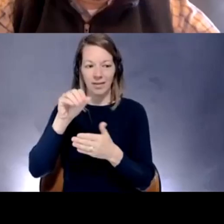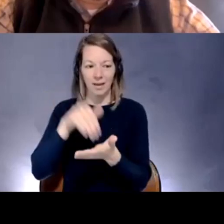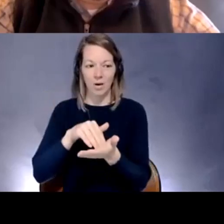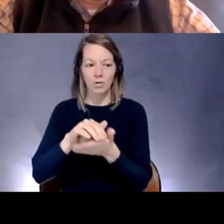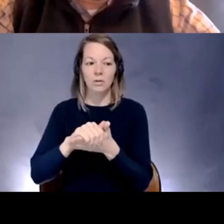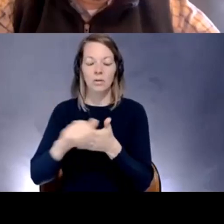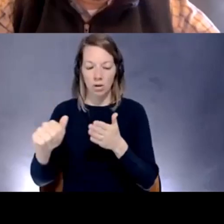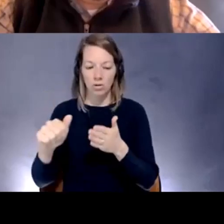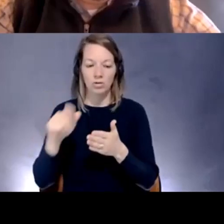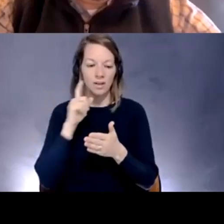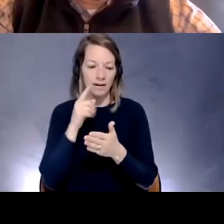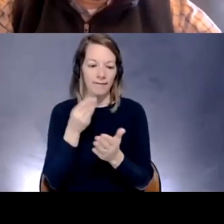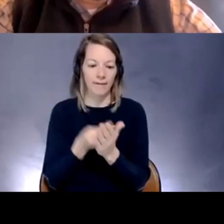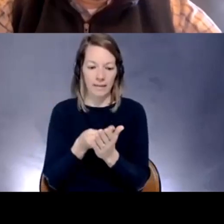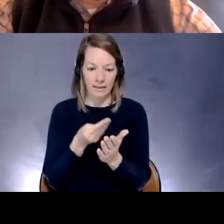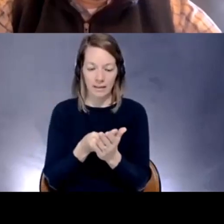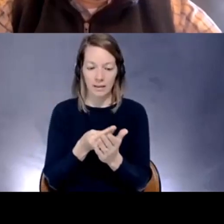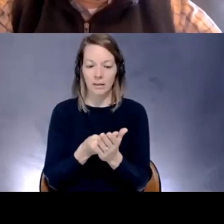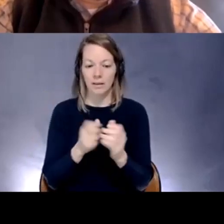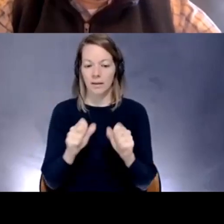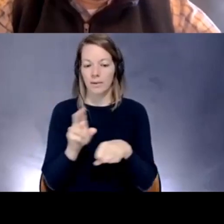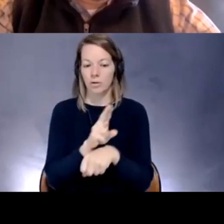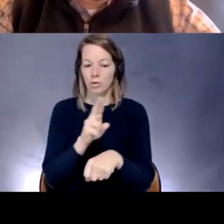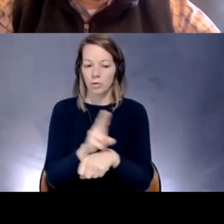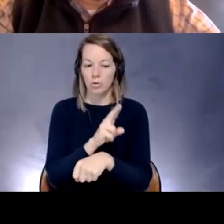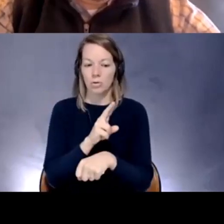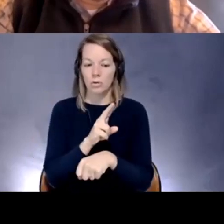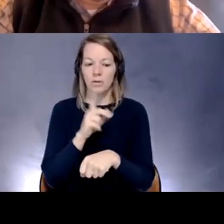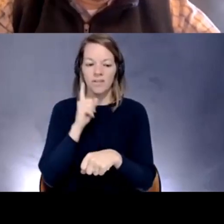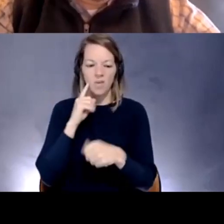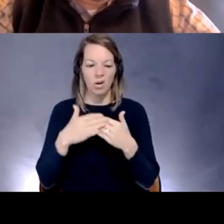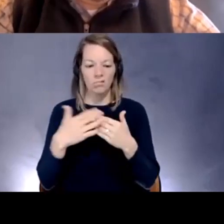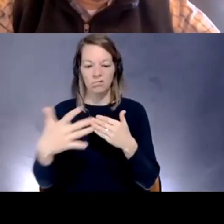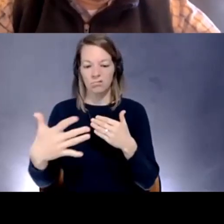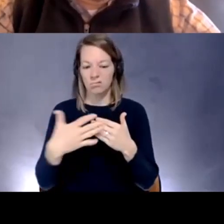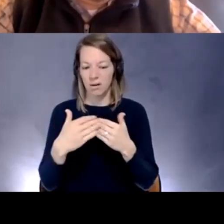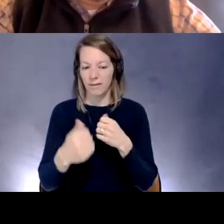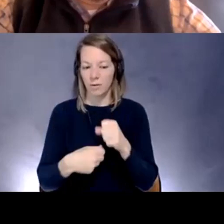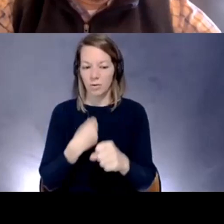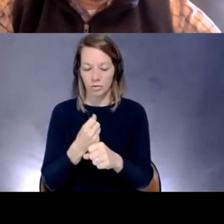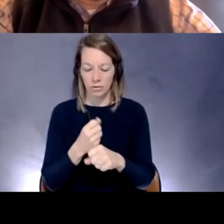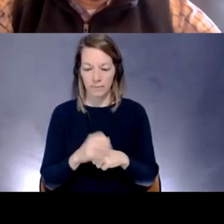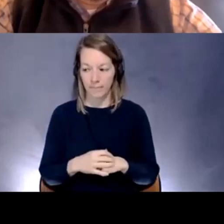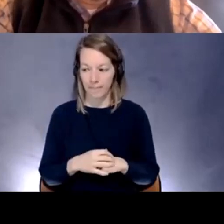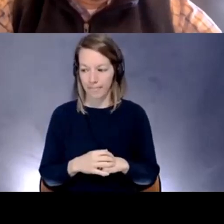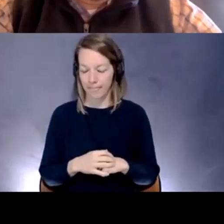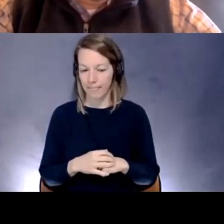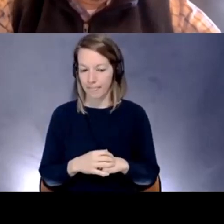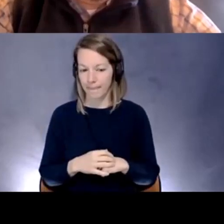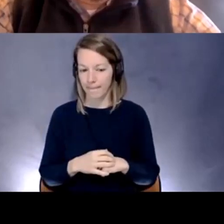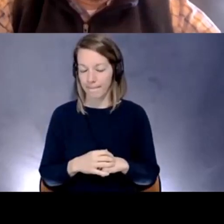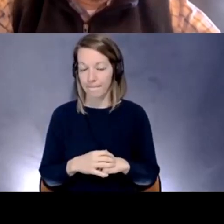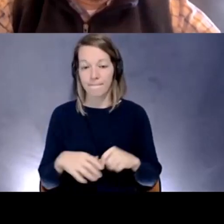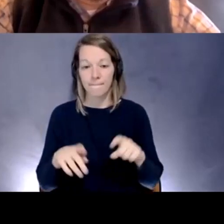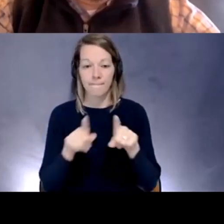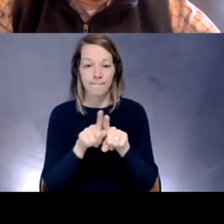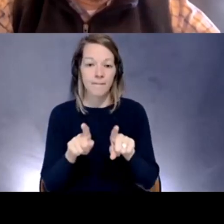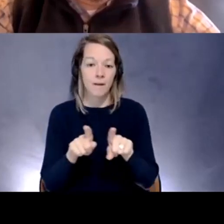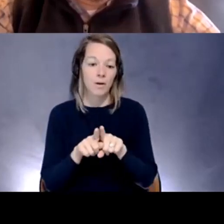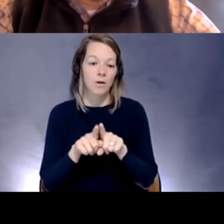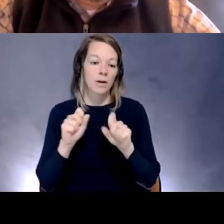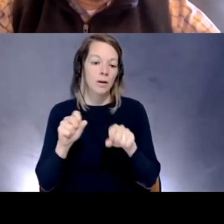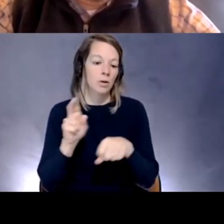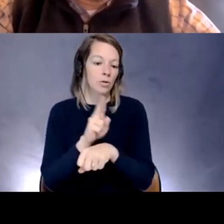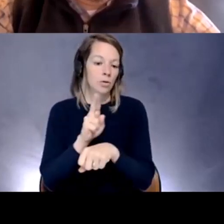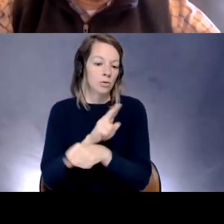$650,000 in funding that can be used over a couple of years period of time. Also, they can use